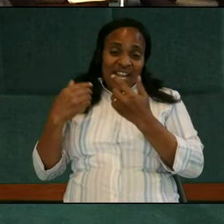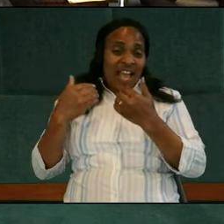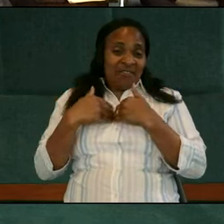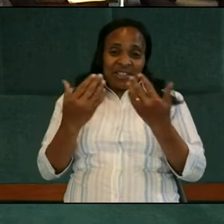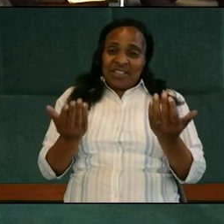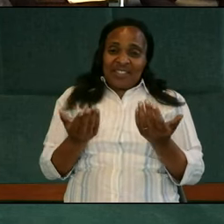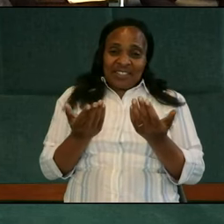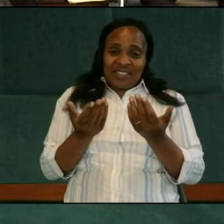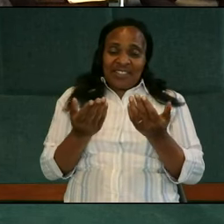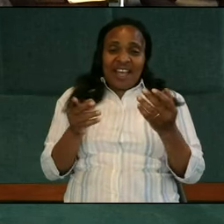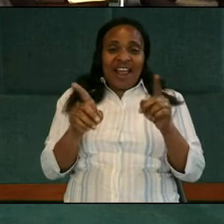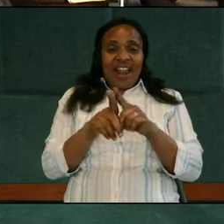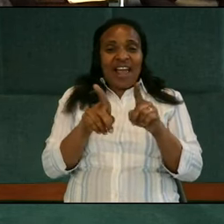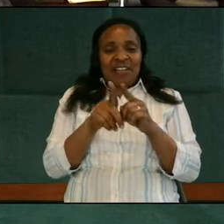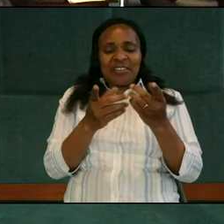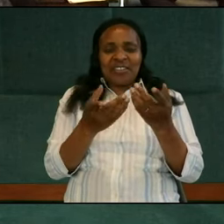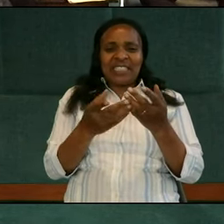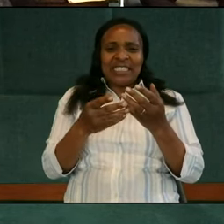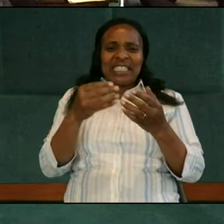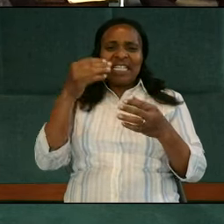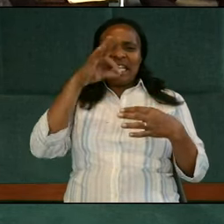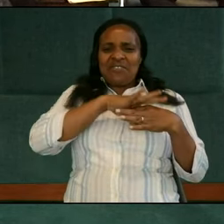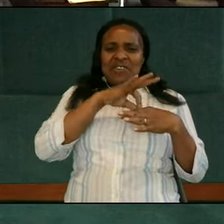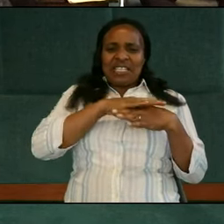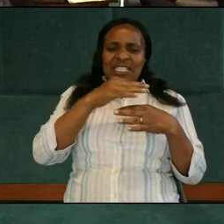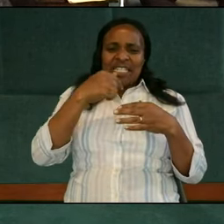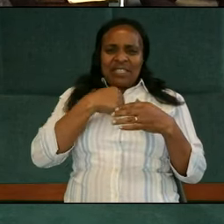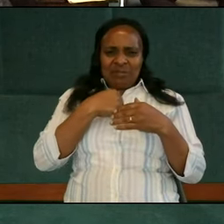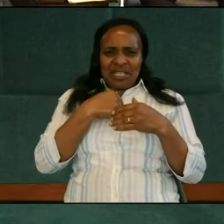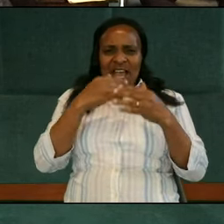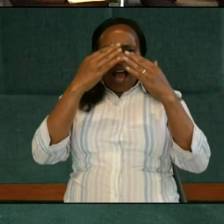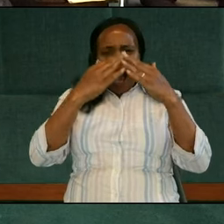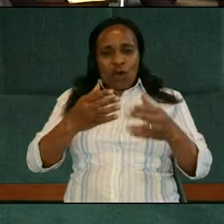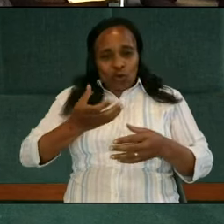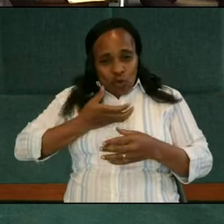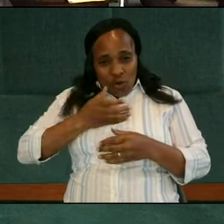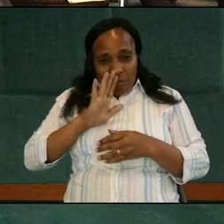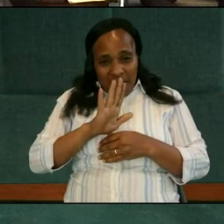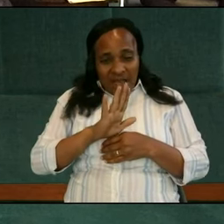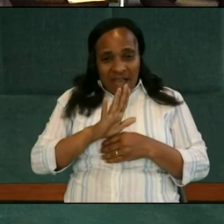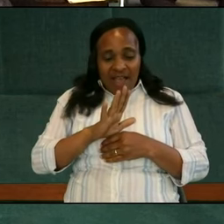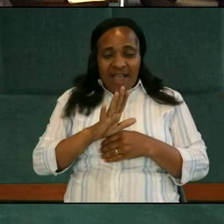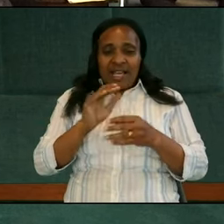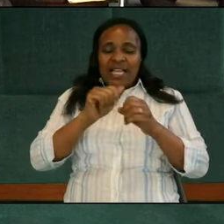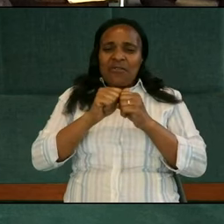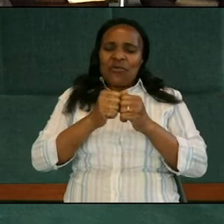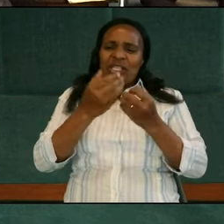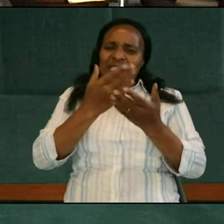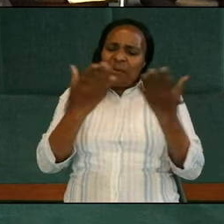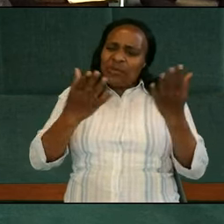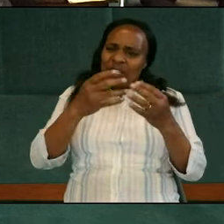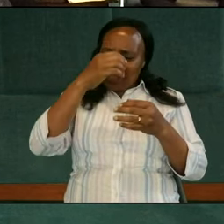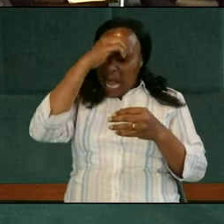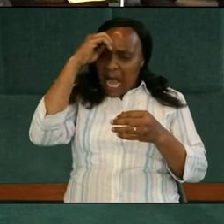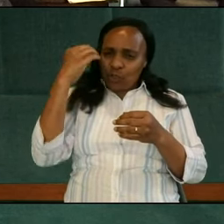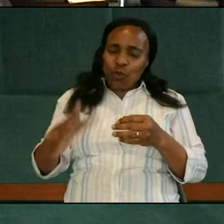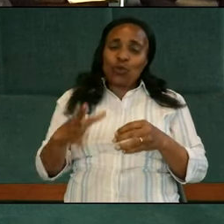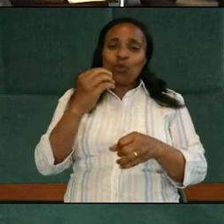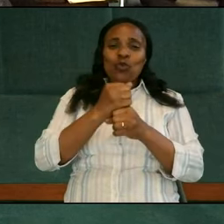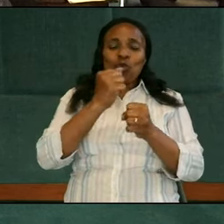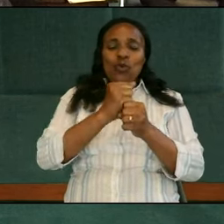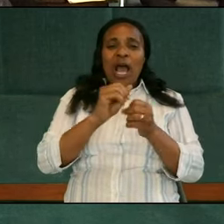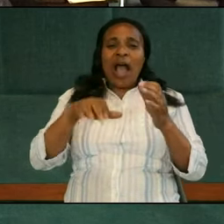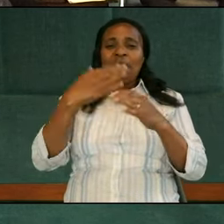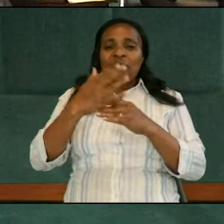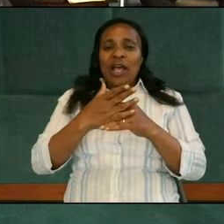you know, like, why don't you invest in me, get me a house on my own, get me some hassles to do, so that as I go about campus, I